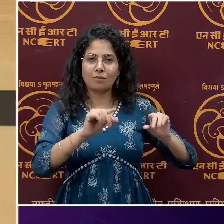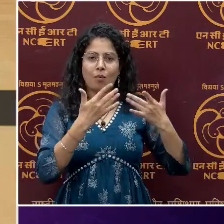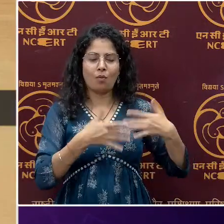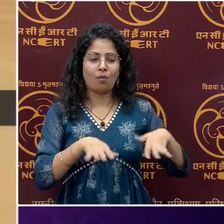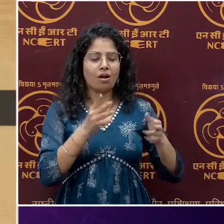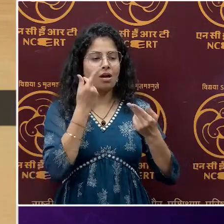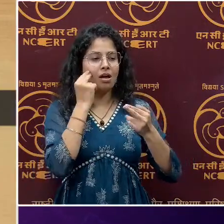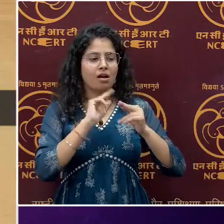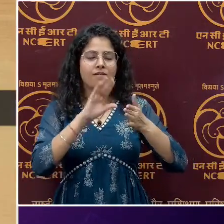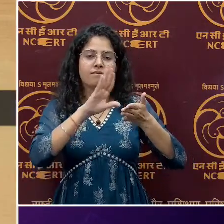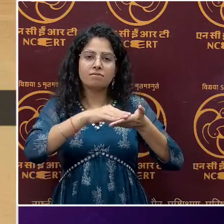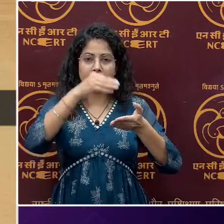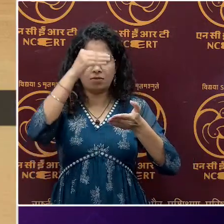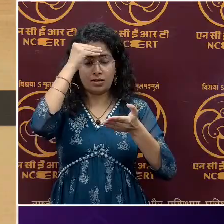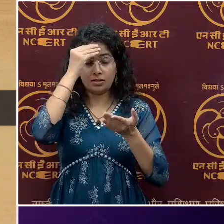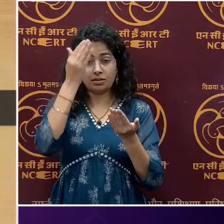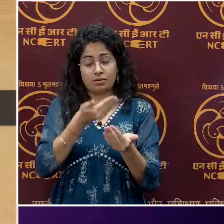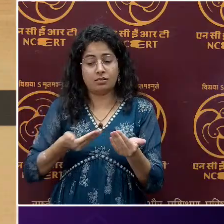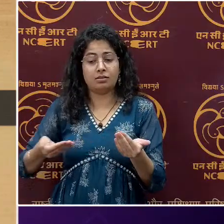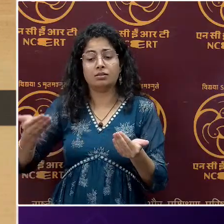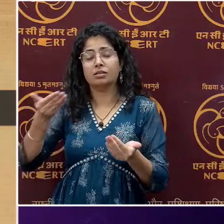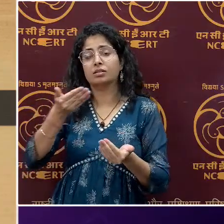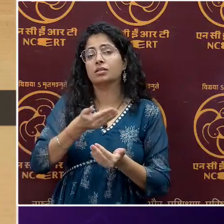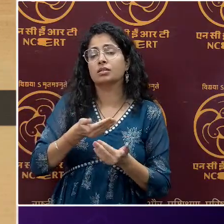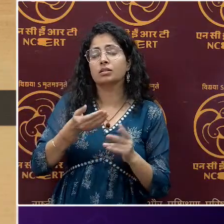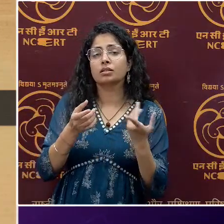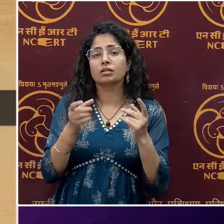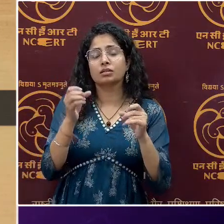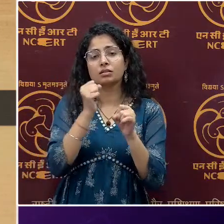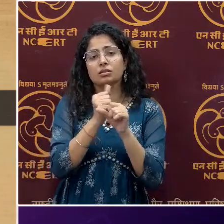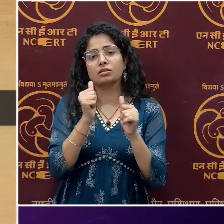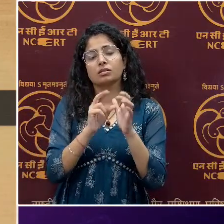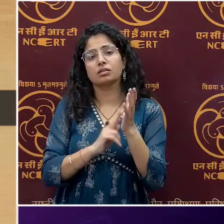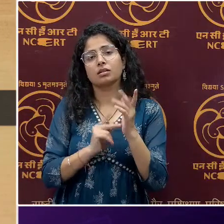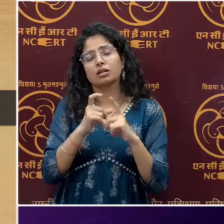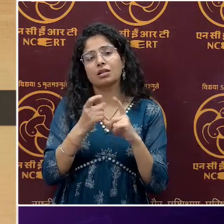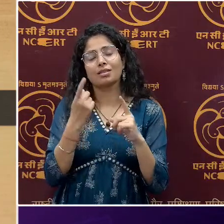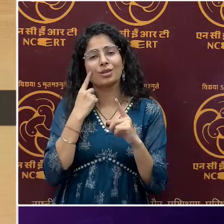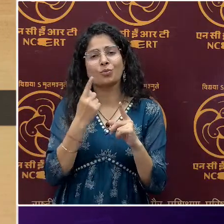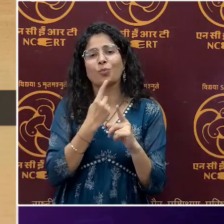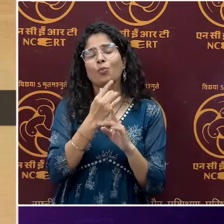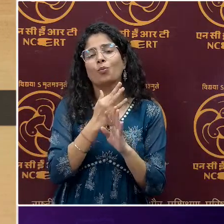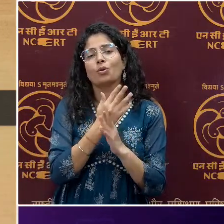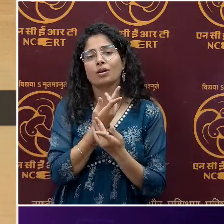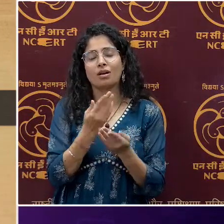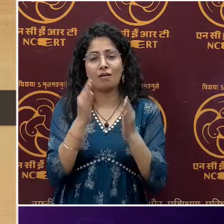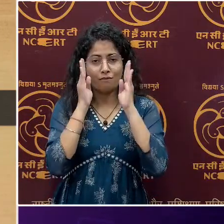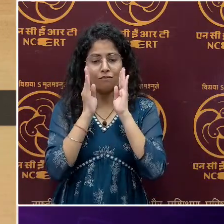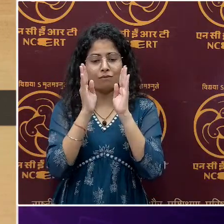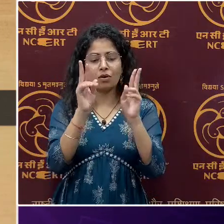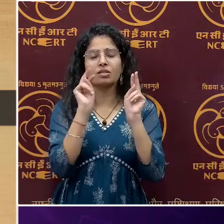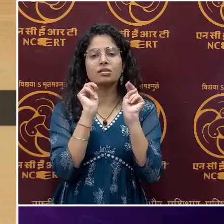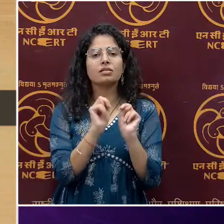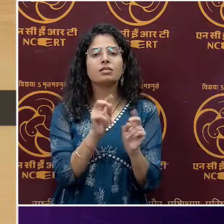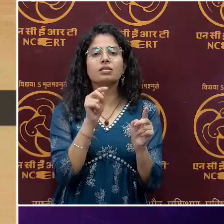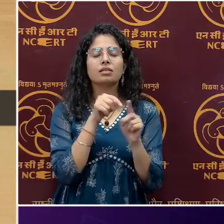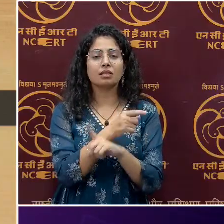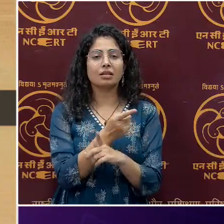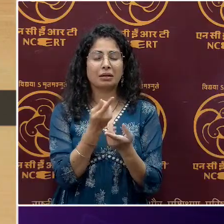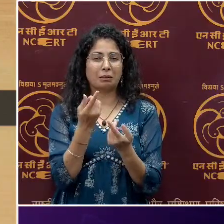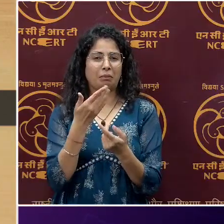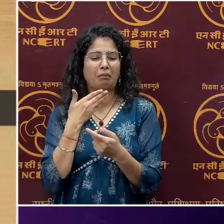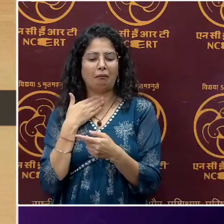Roy, Mahatma Gandhi also says that we should focus on need, not on the greed. Greed, yes. And